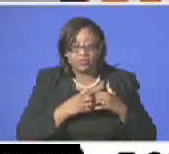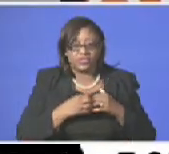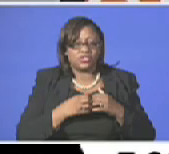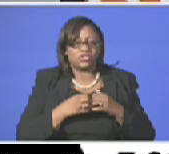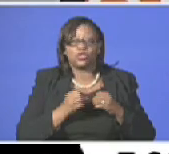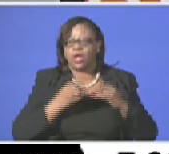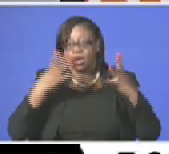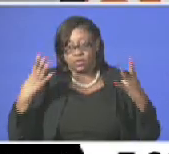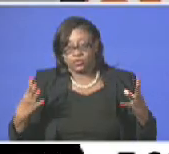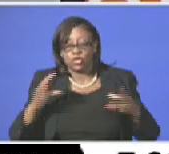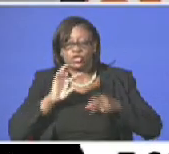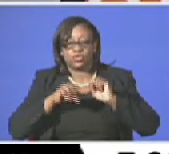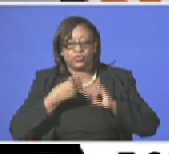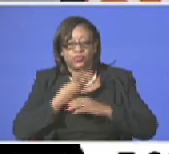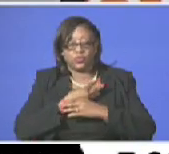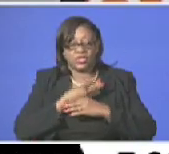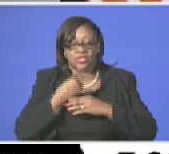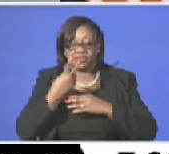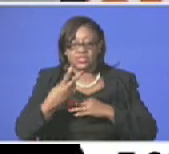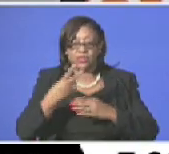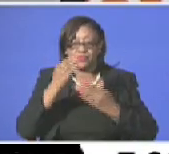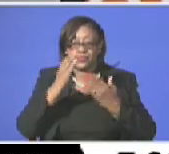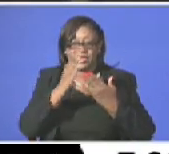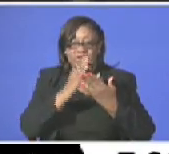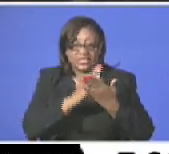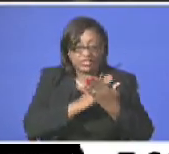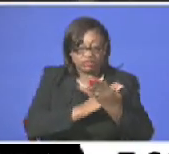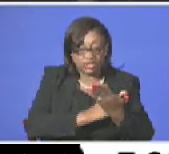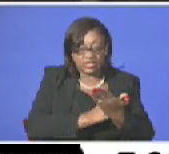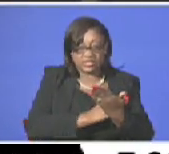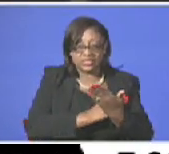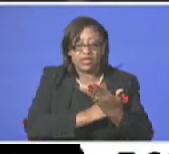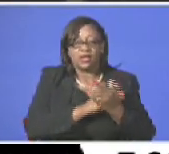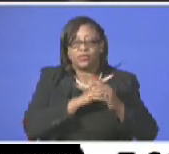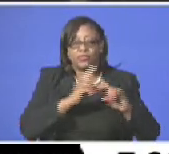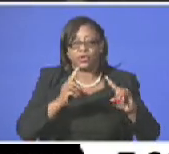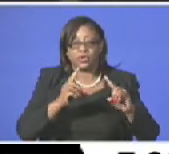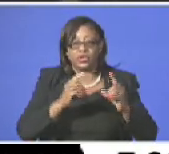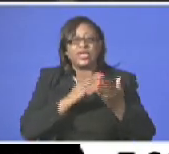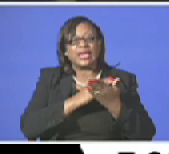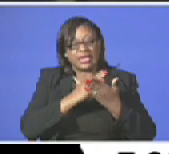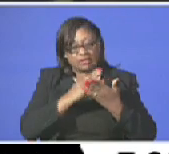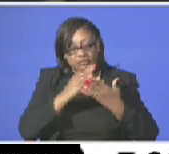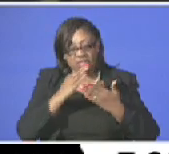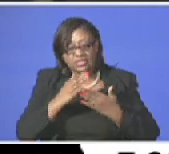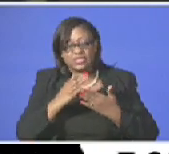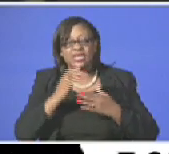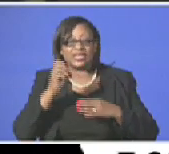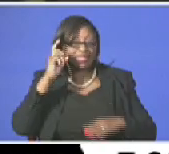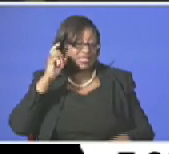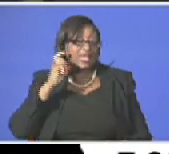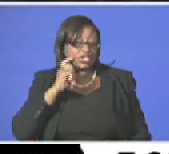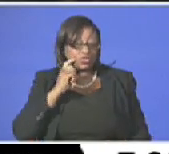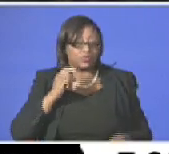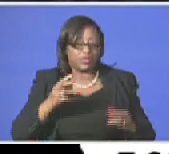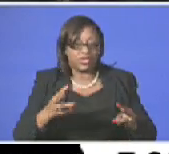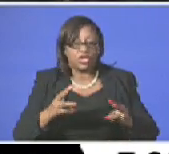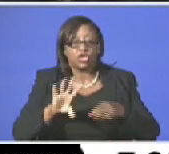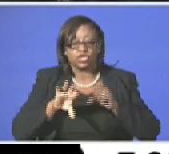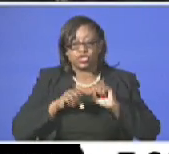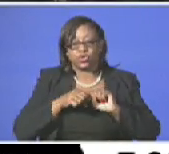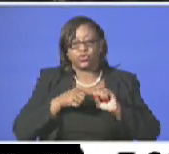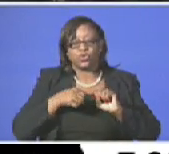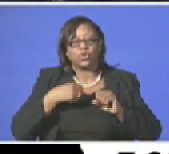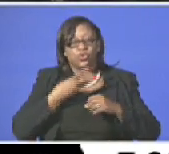many. And so therefore we saw a decrease in certain aspects, but we also saw a little increase in sexual offenses. And so